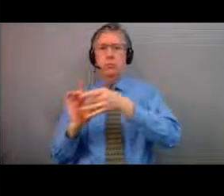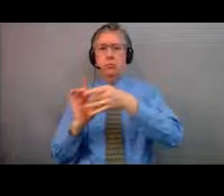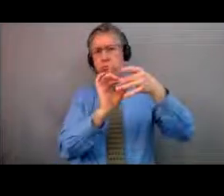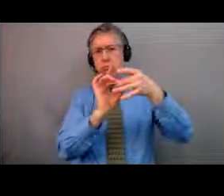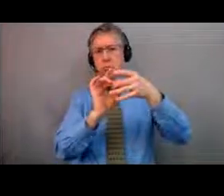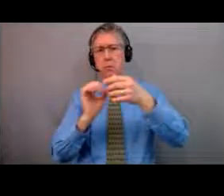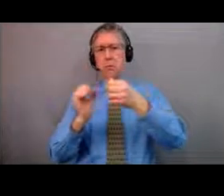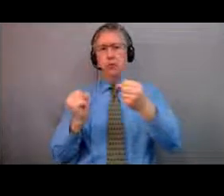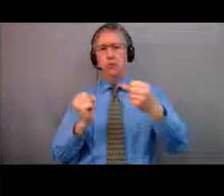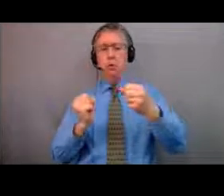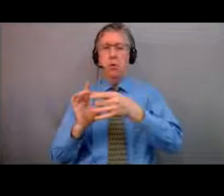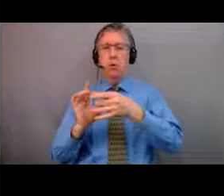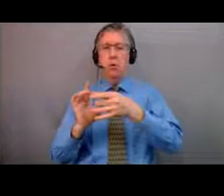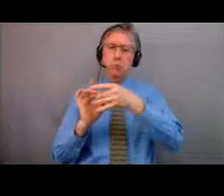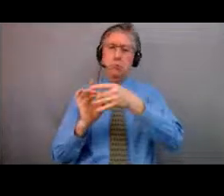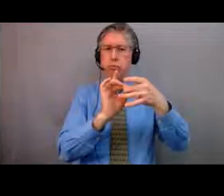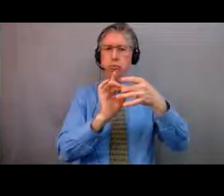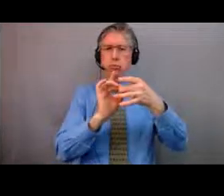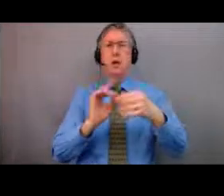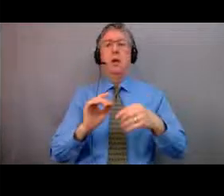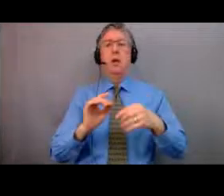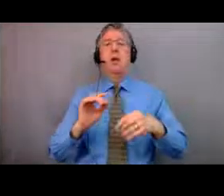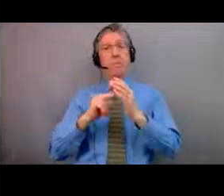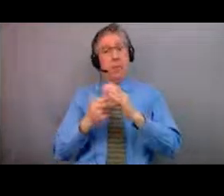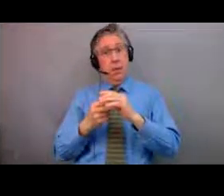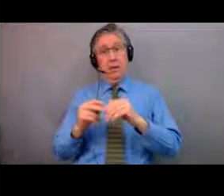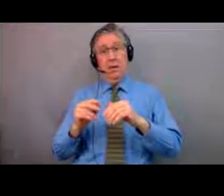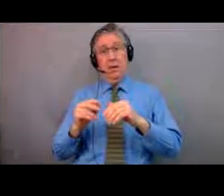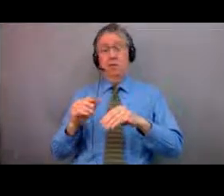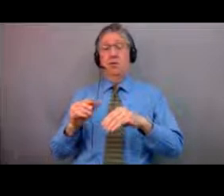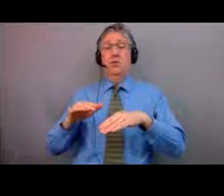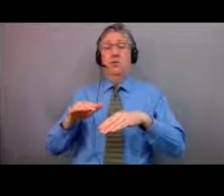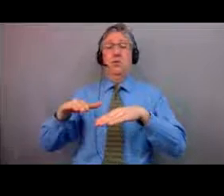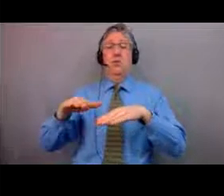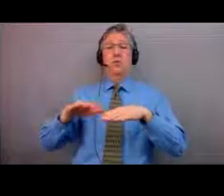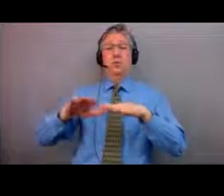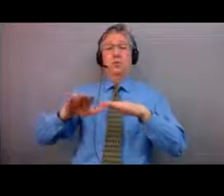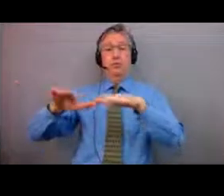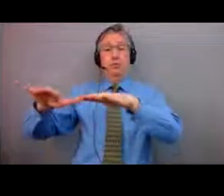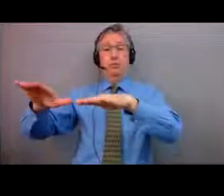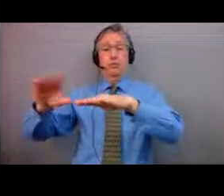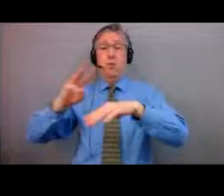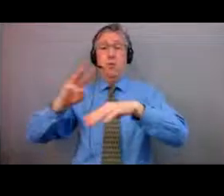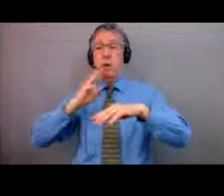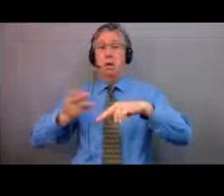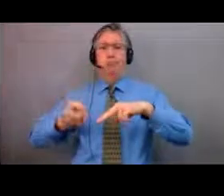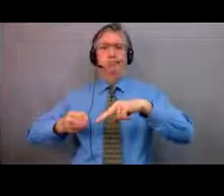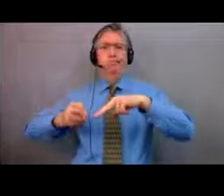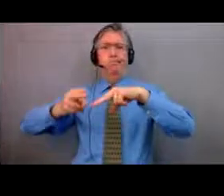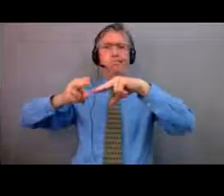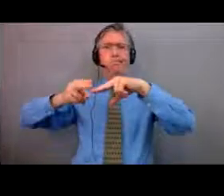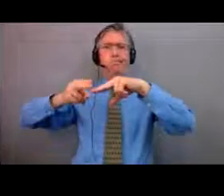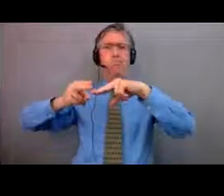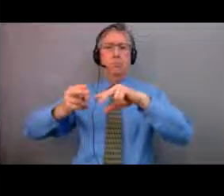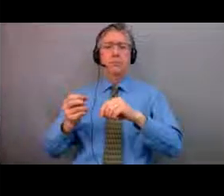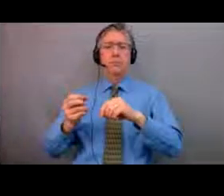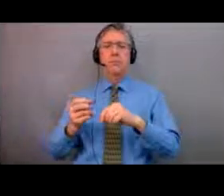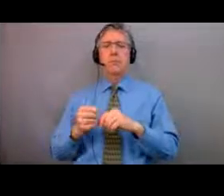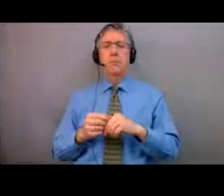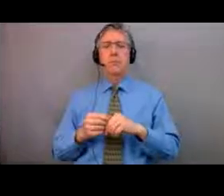which caused a stronger uptake in surface waters, and also a strong uptake in the